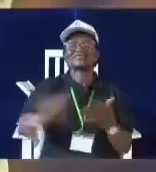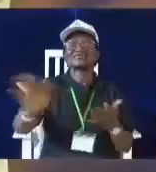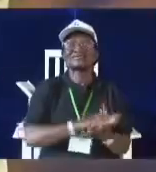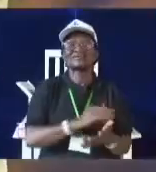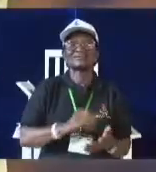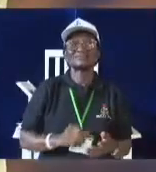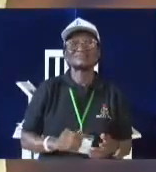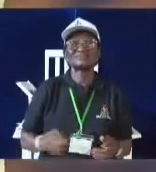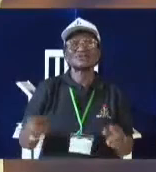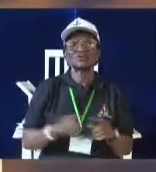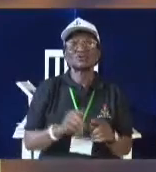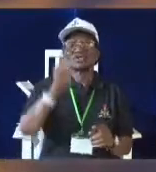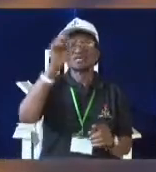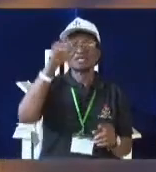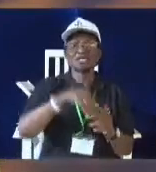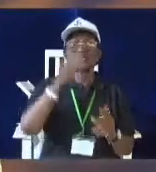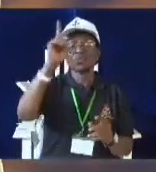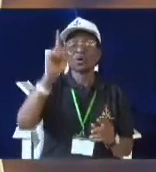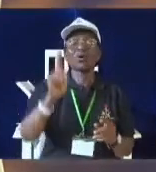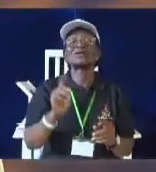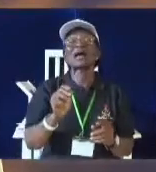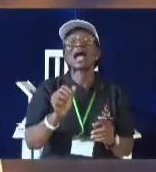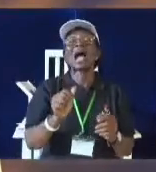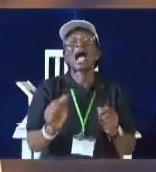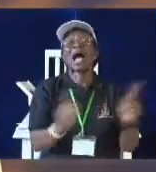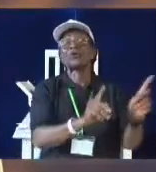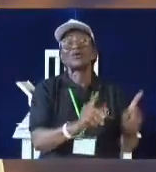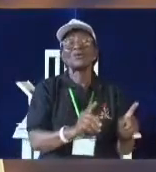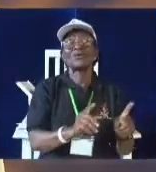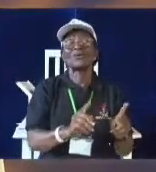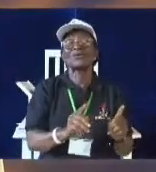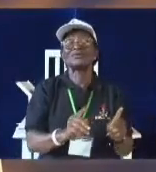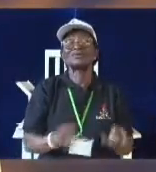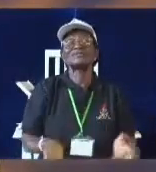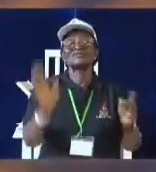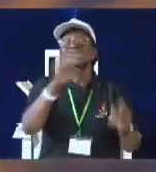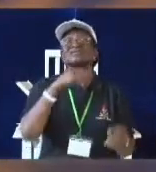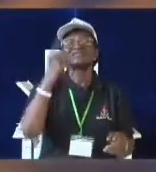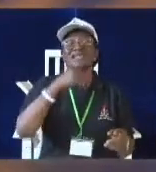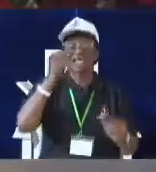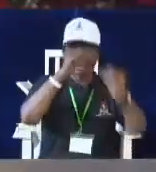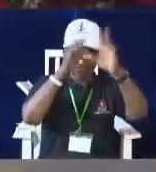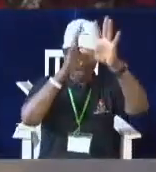So in one accord, let's lift our voices to the Almighty God and say, Father,